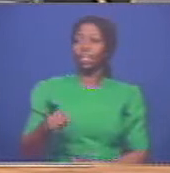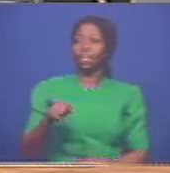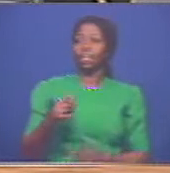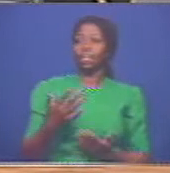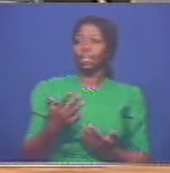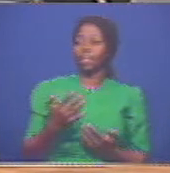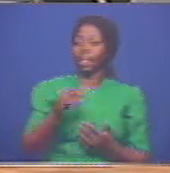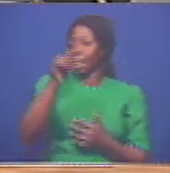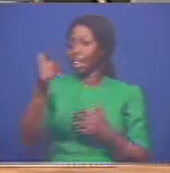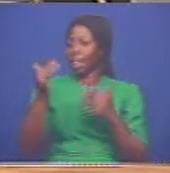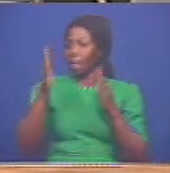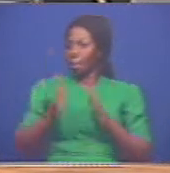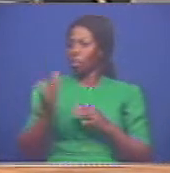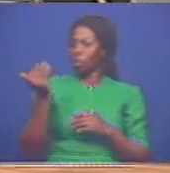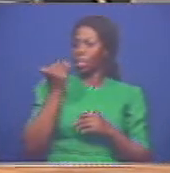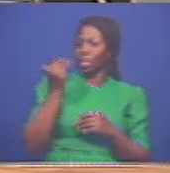was asking why